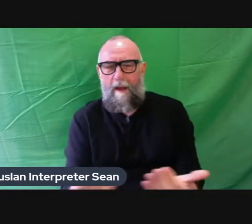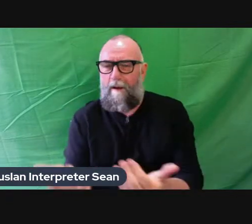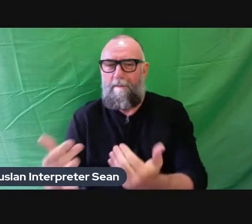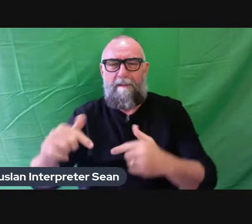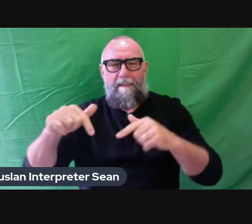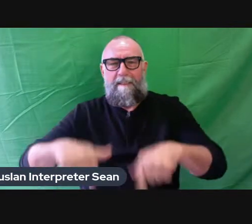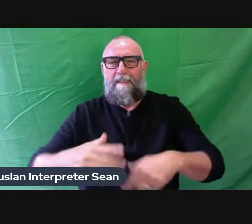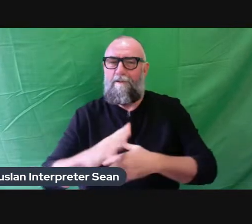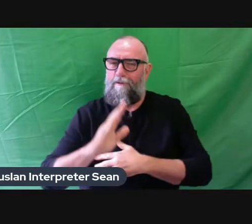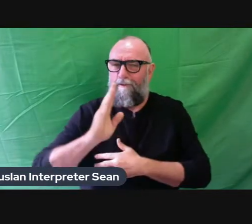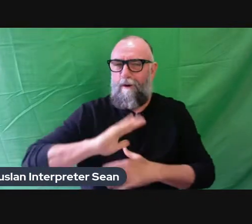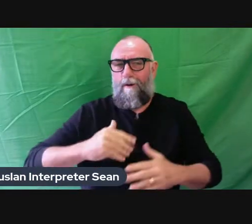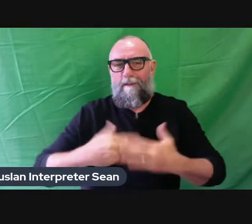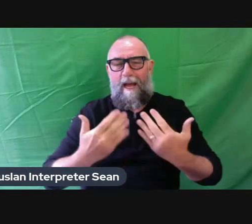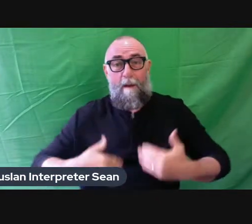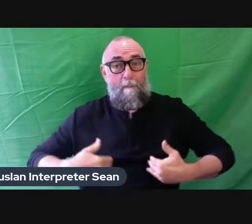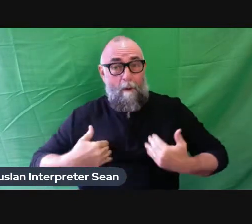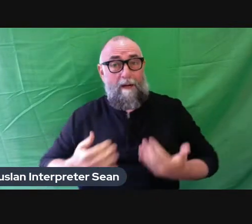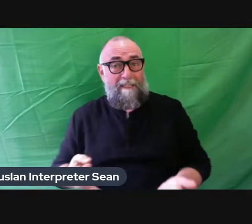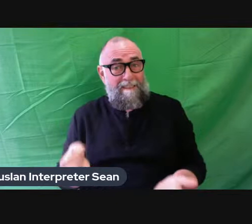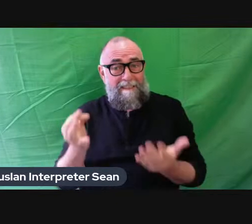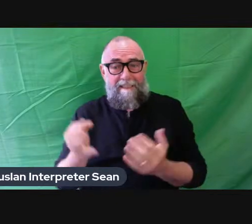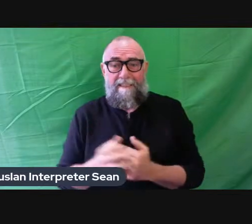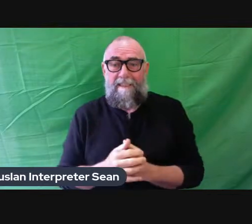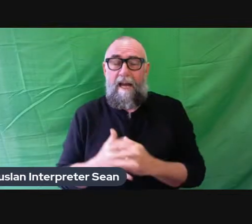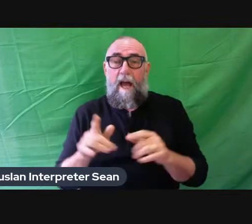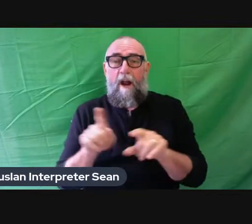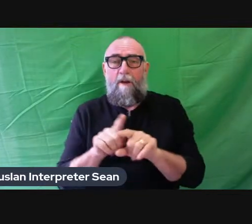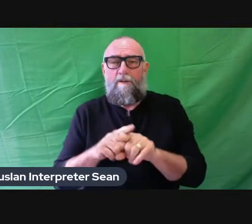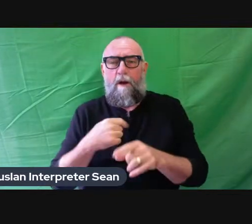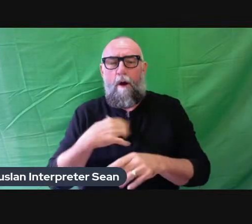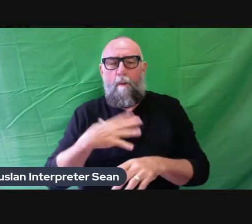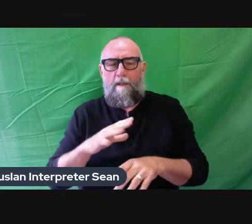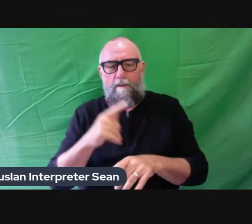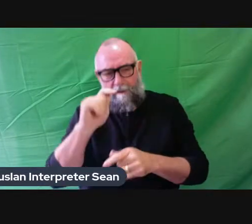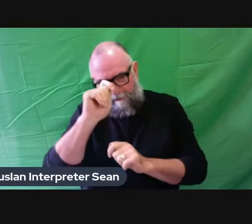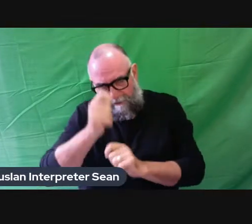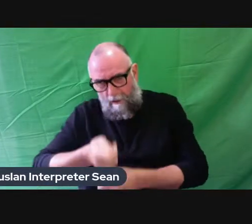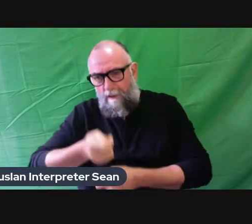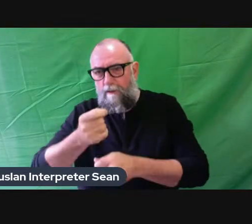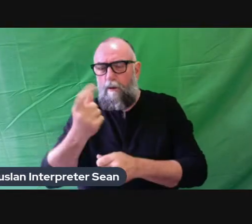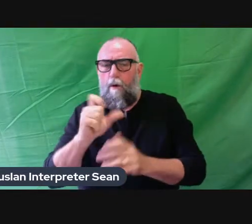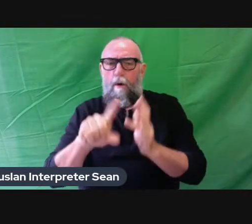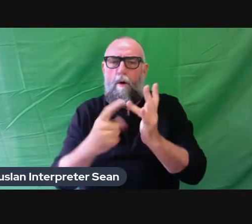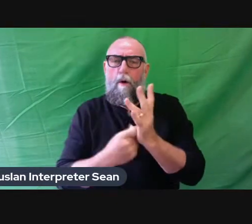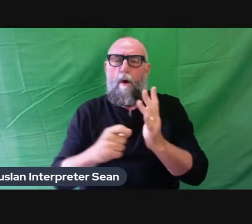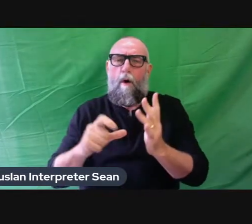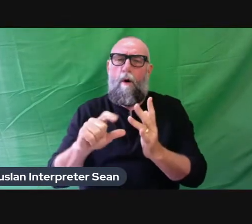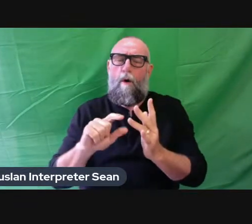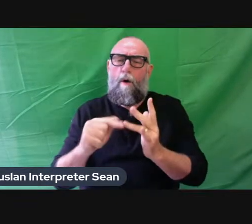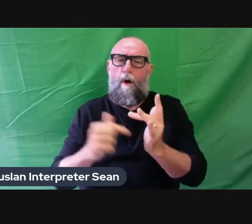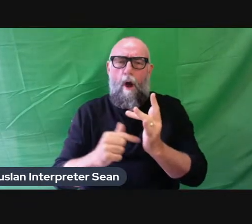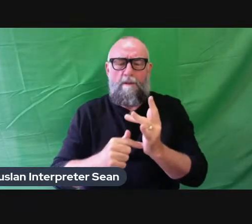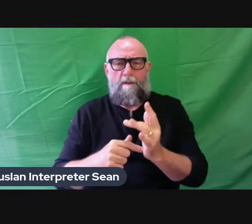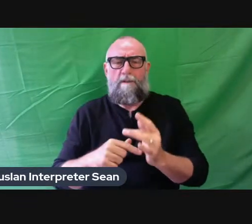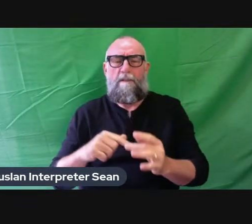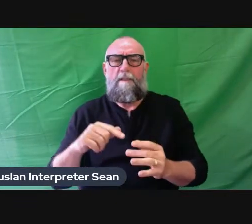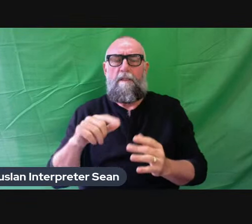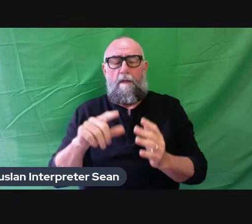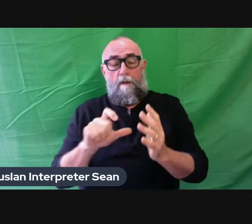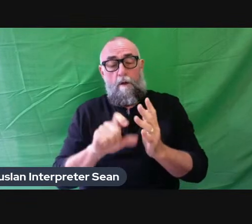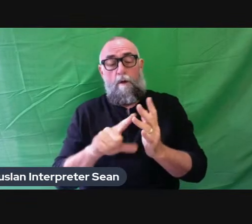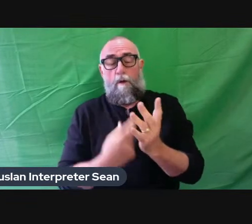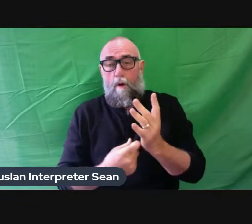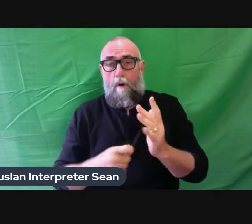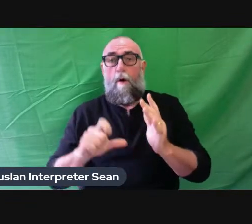Day morning tea. I also want to acknowledge the Colcott family who were integral in helping the Lord Mayor to establish